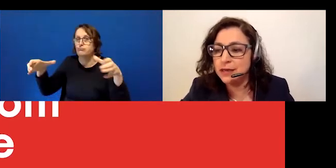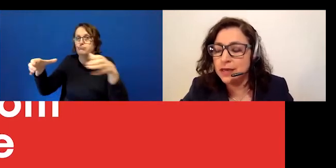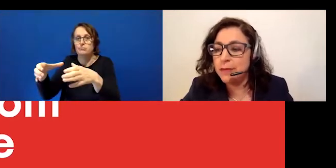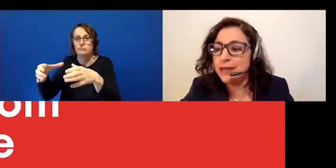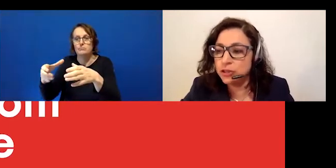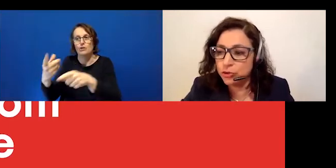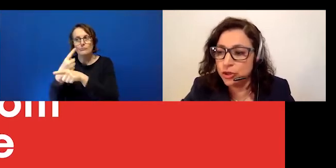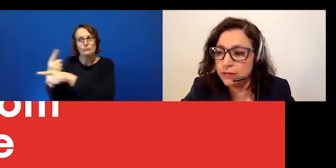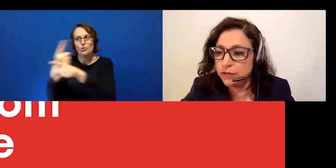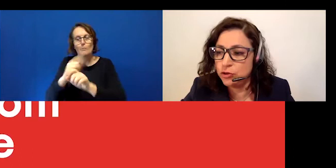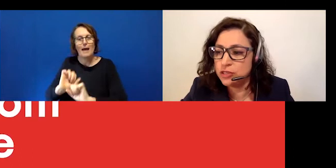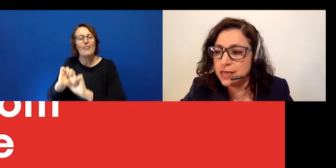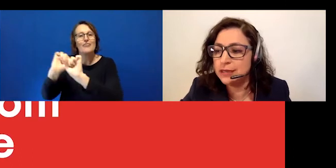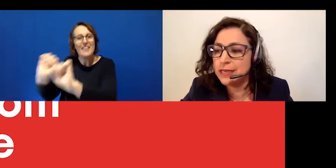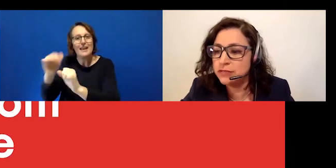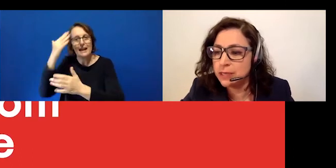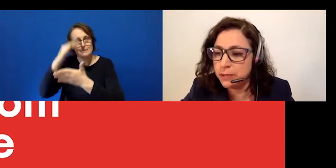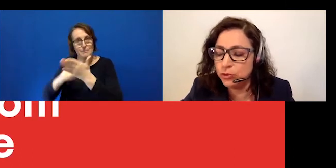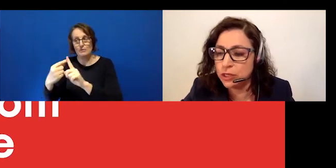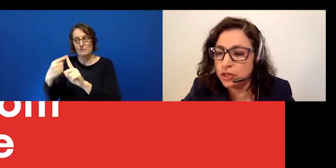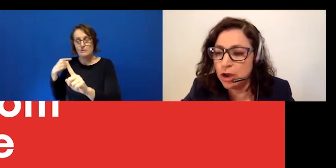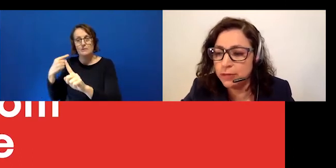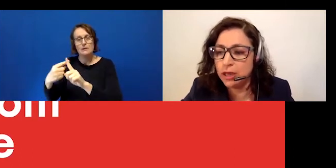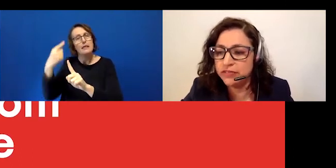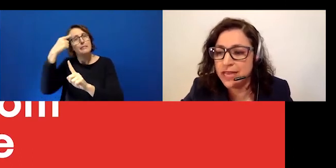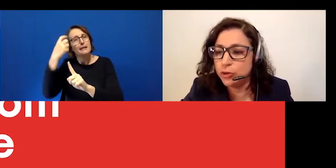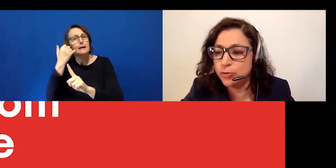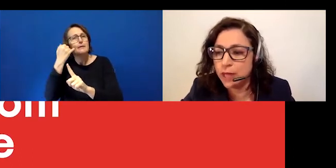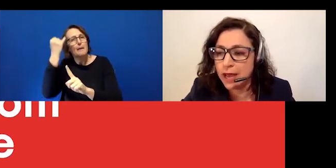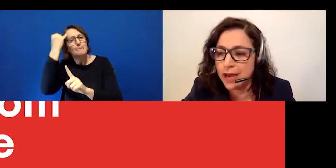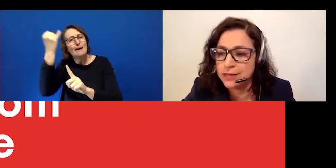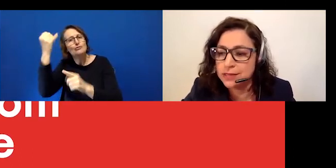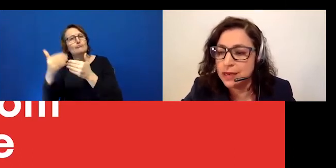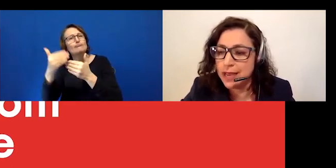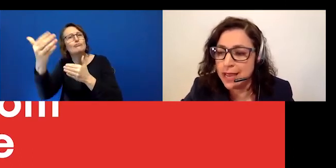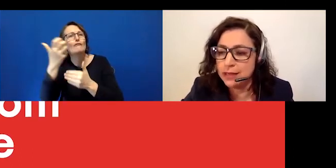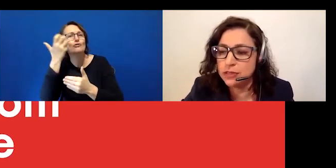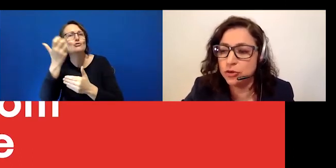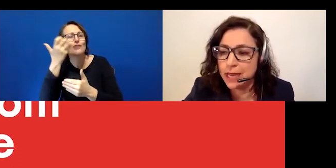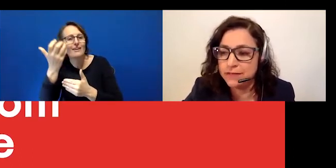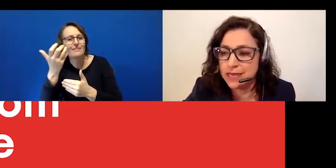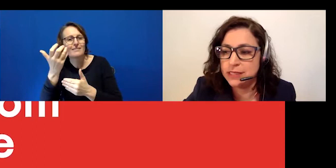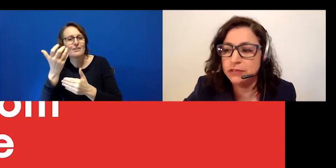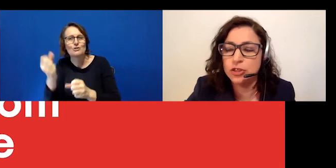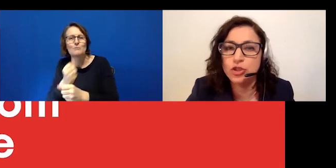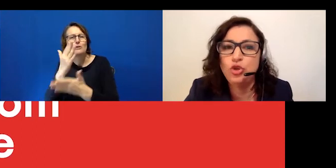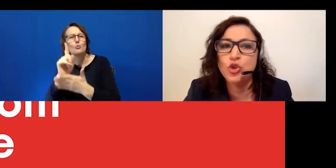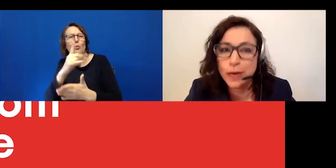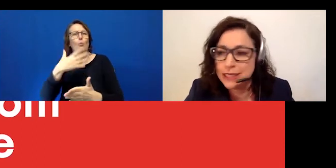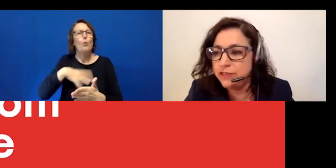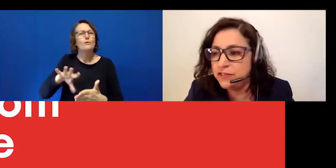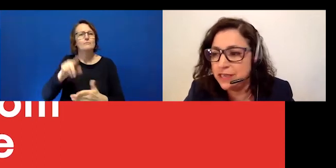sector, imagine alternative futures, and collectively build a timeline of an equitable arts and creative sector